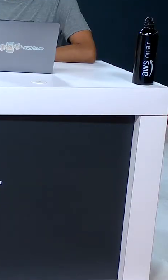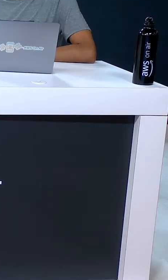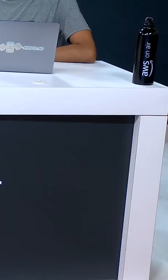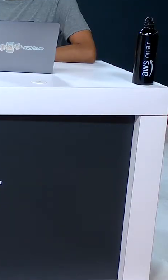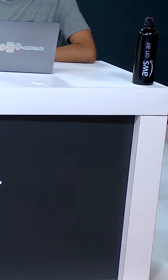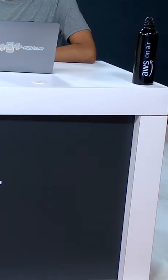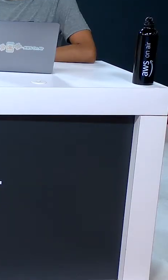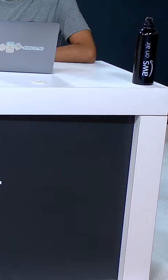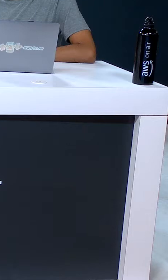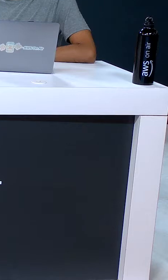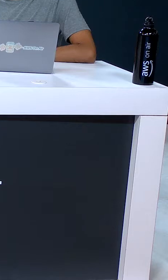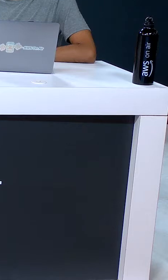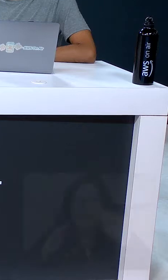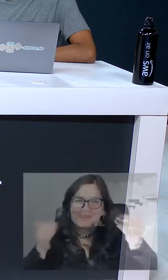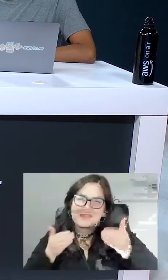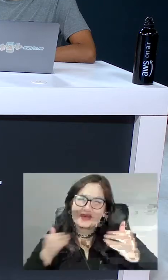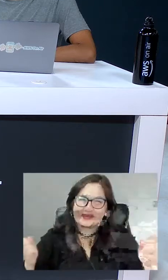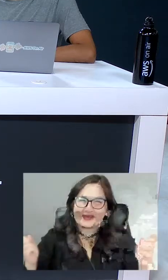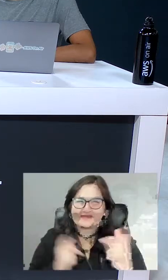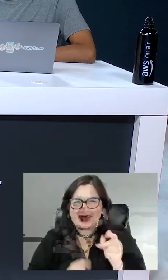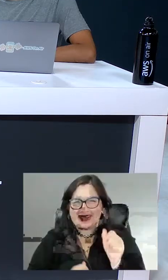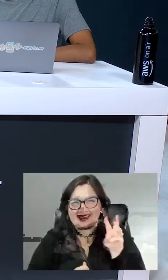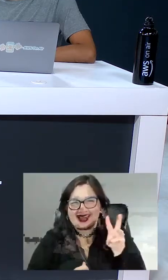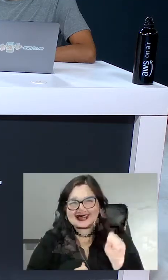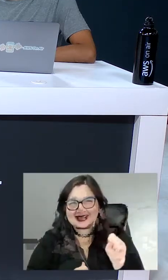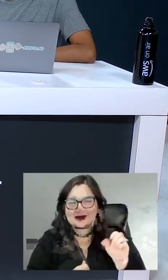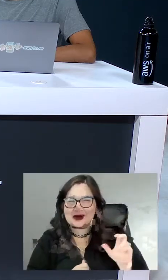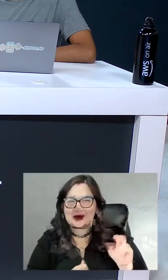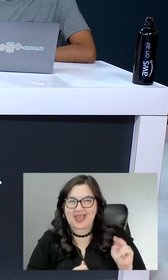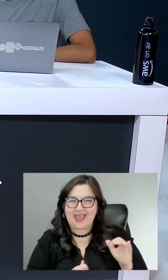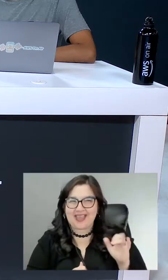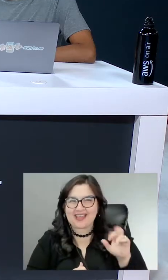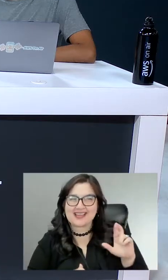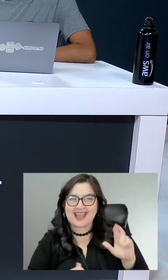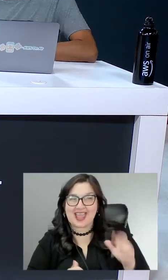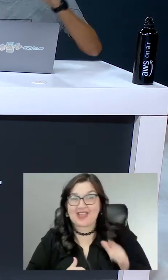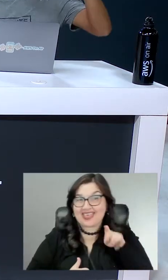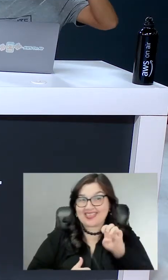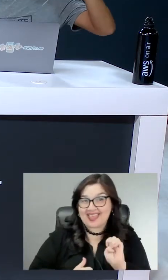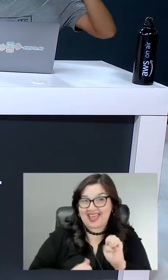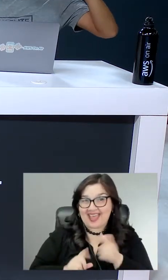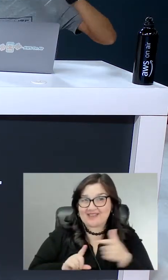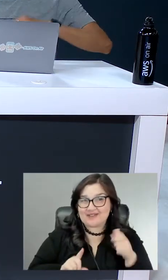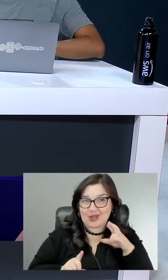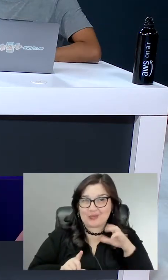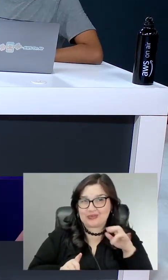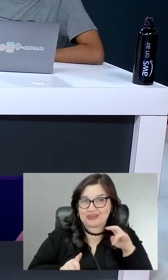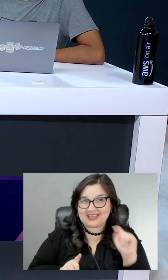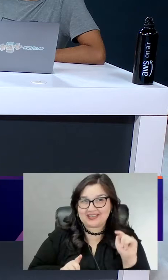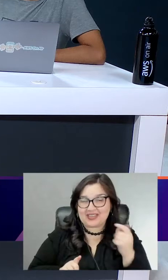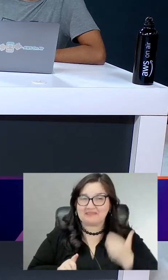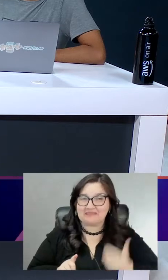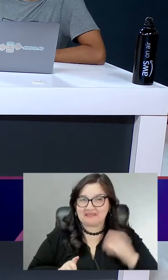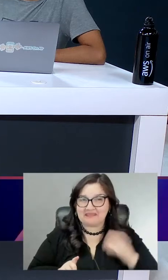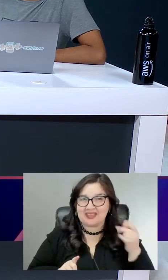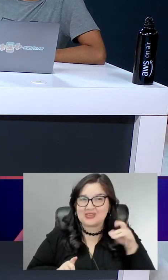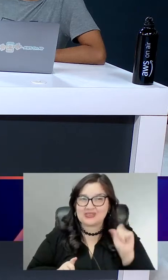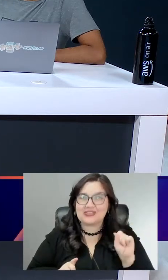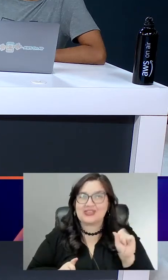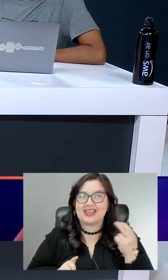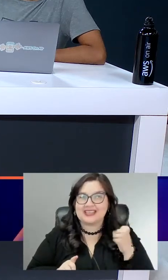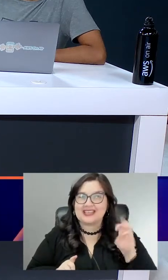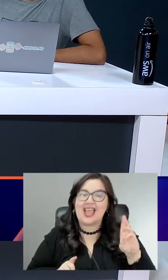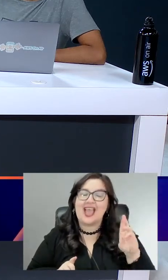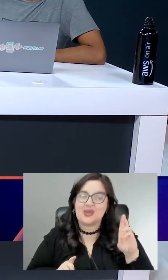Welcome back to AWS On Air, live from reInvent. My name is Chris Howard, and I'm a manager in the AWS Developer Relations team, and